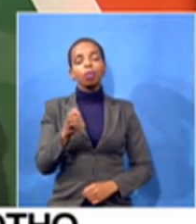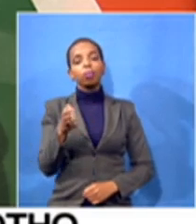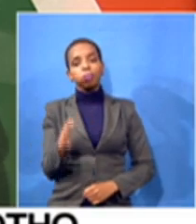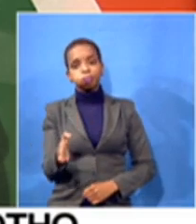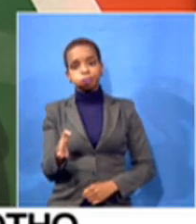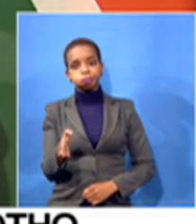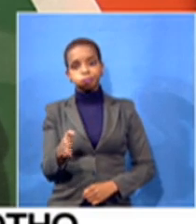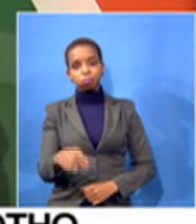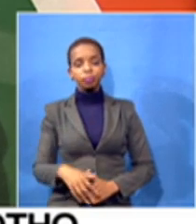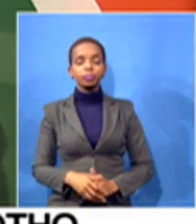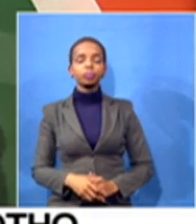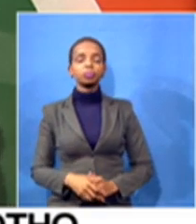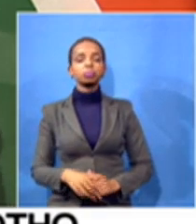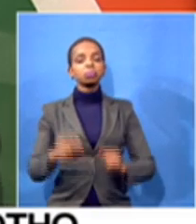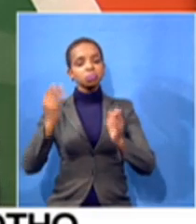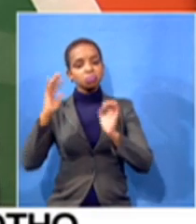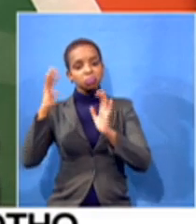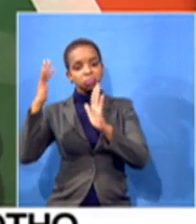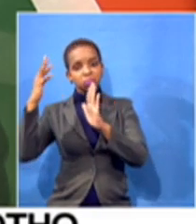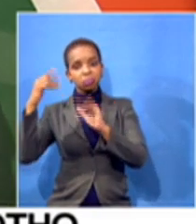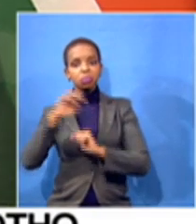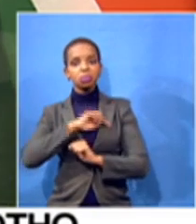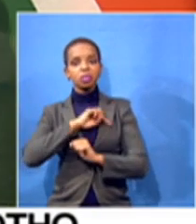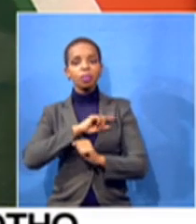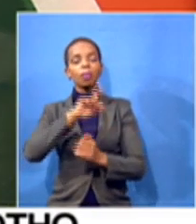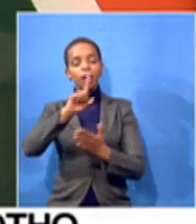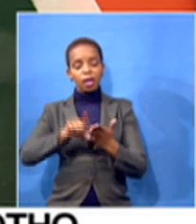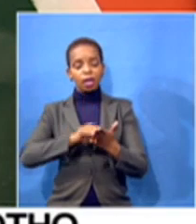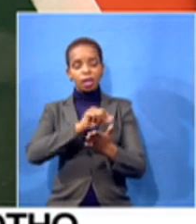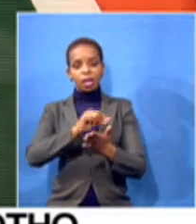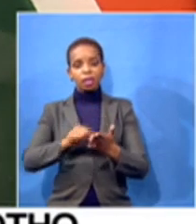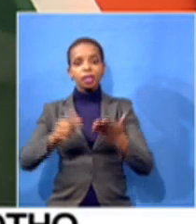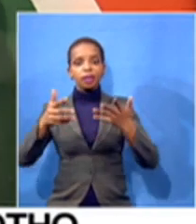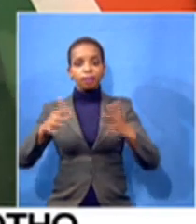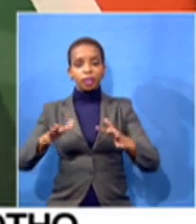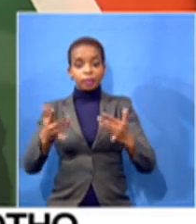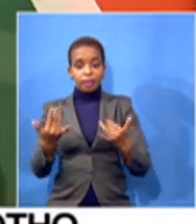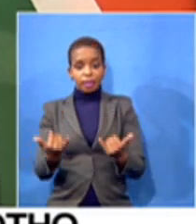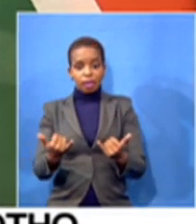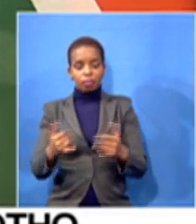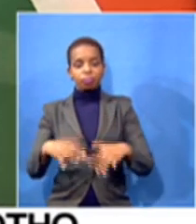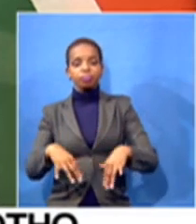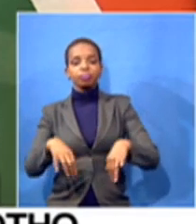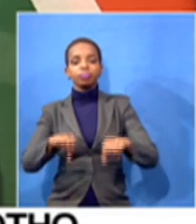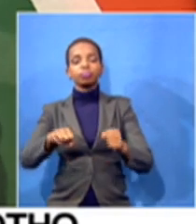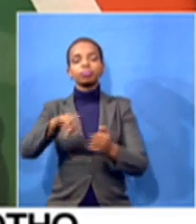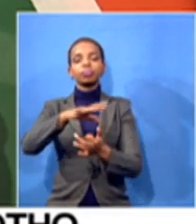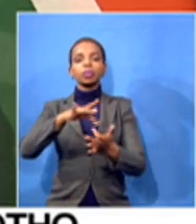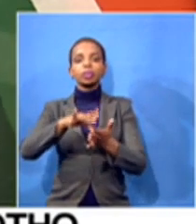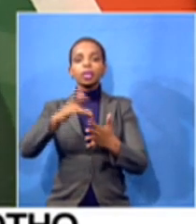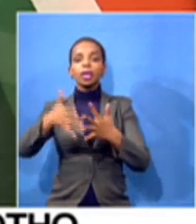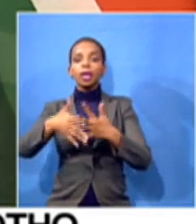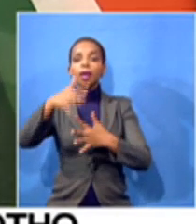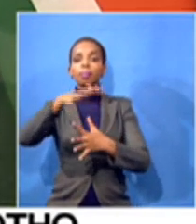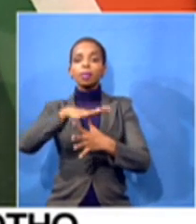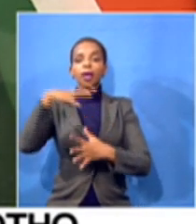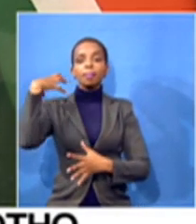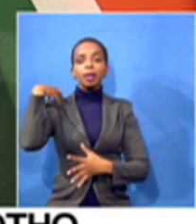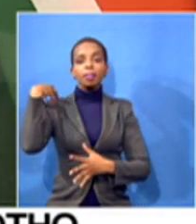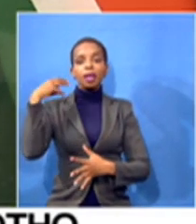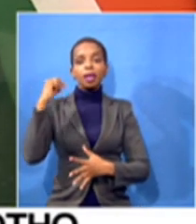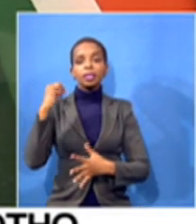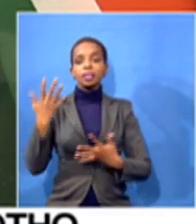been elected the Prime Minister of Lesotho. And he is here with his